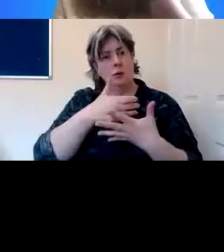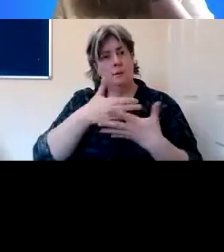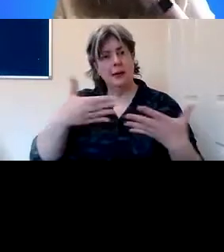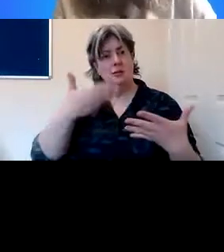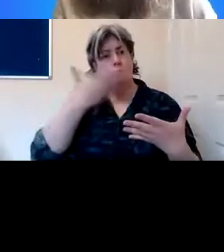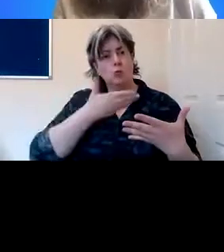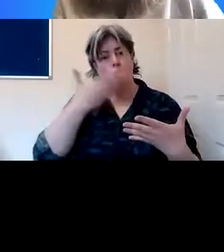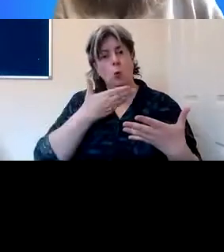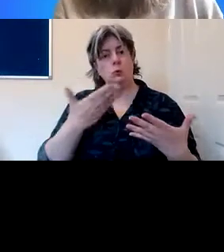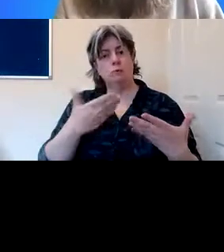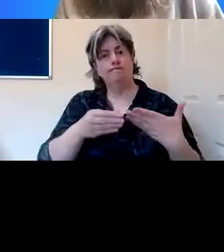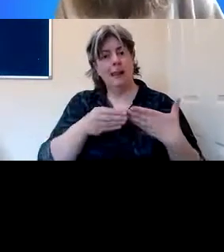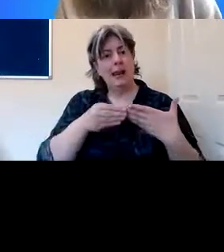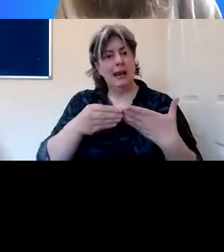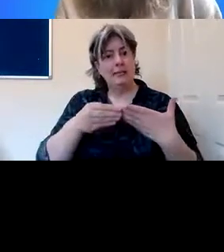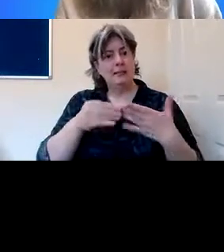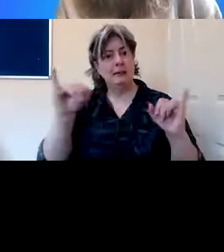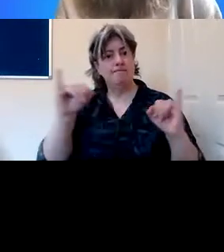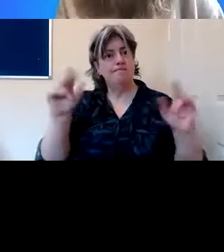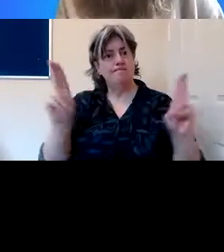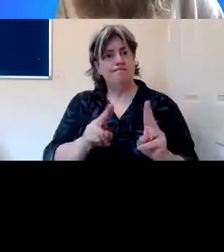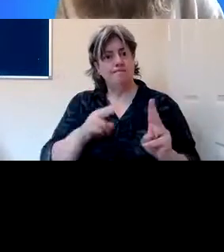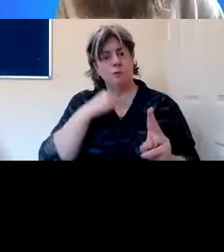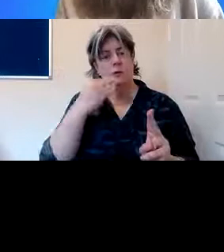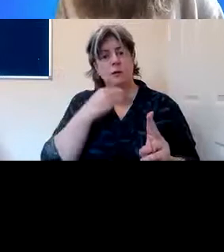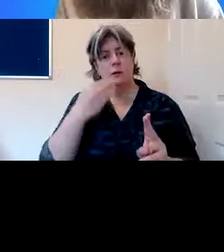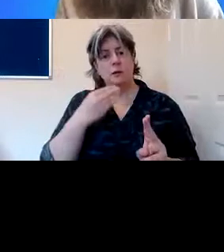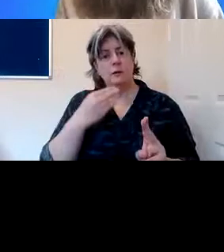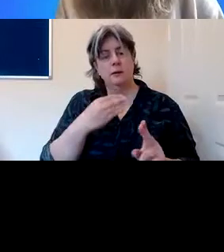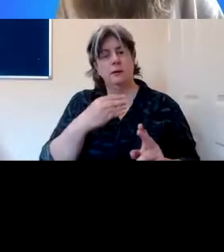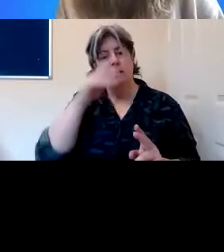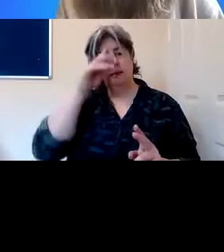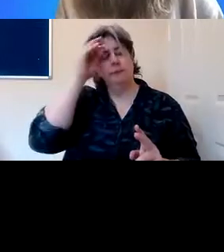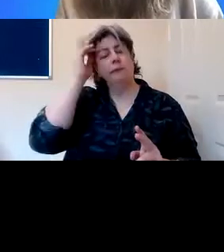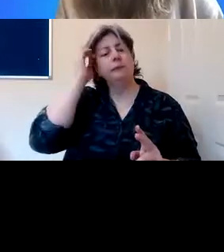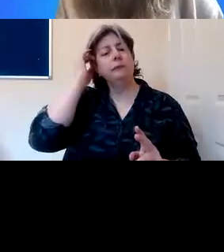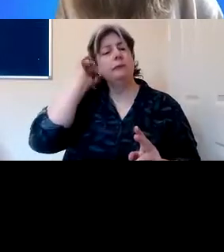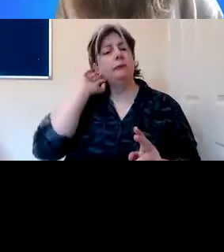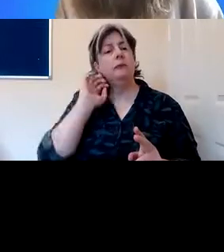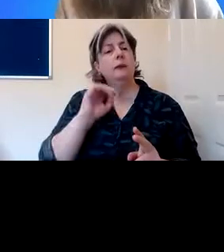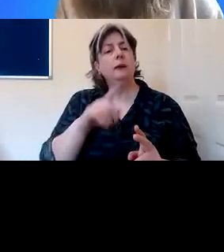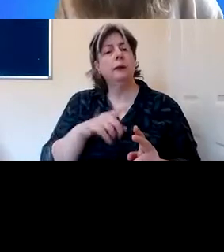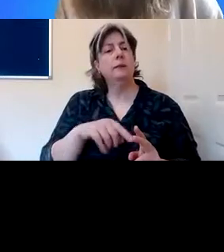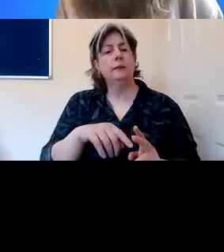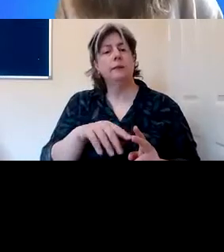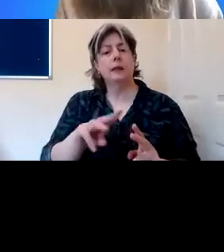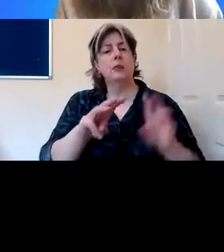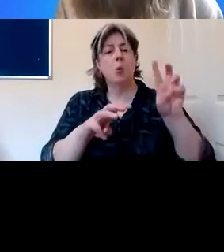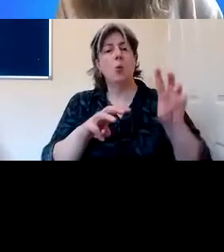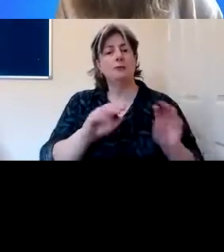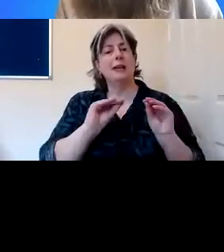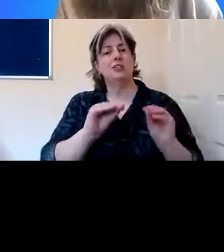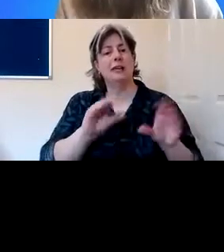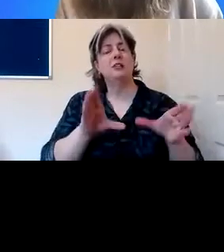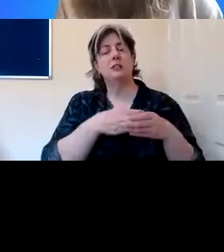leadership crisis in many schools, particularly in the Welsh medium education sector. So that has to be worked through by the